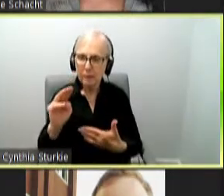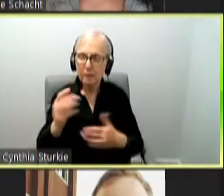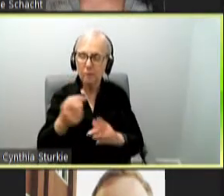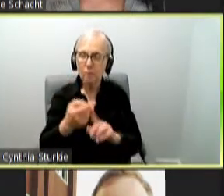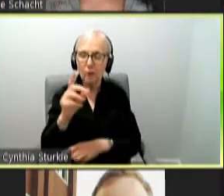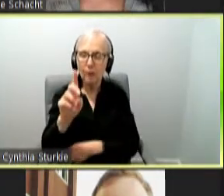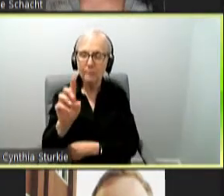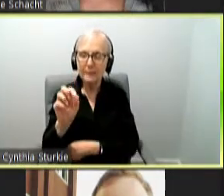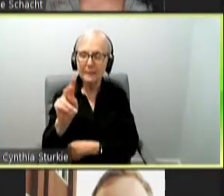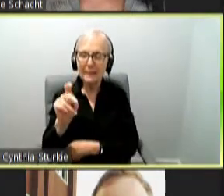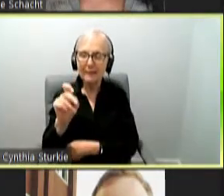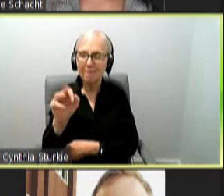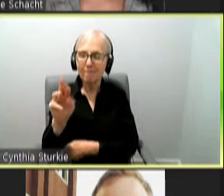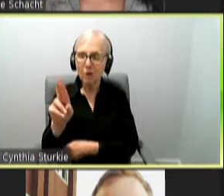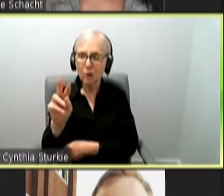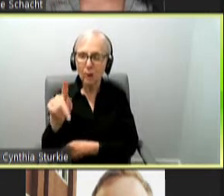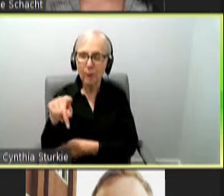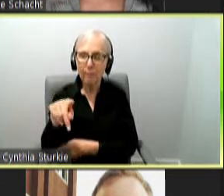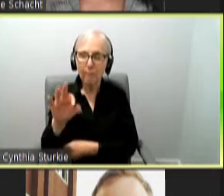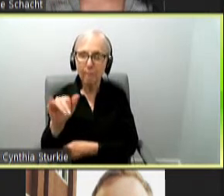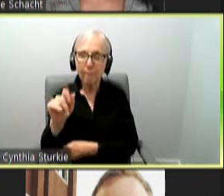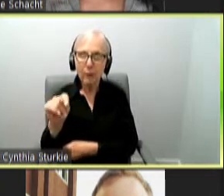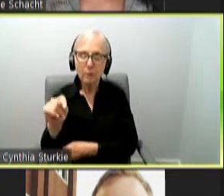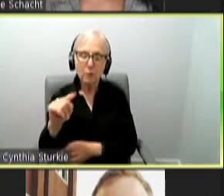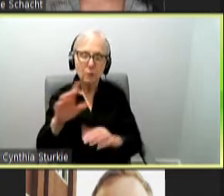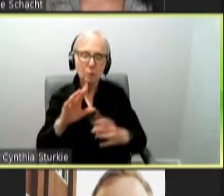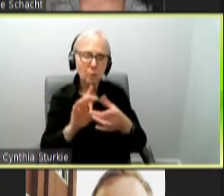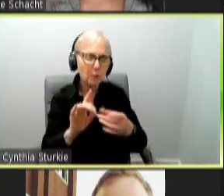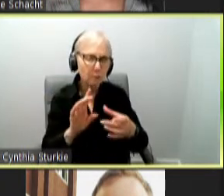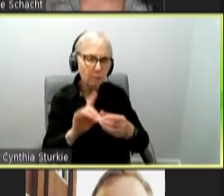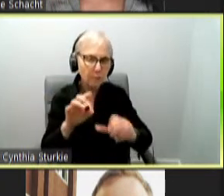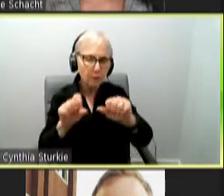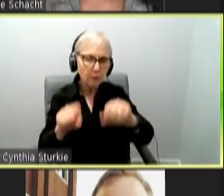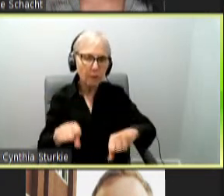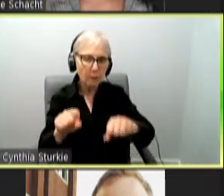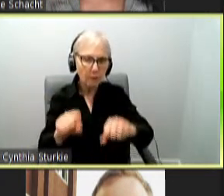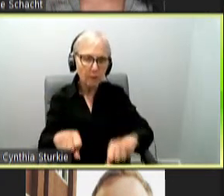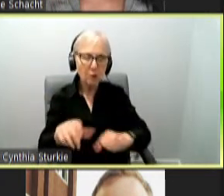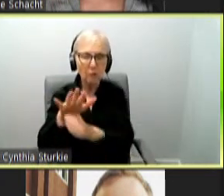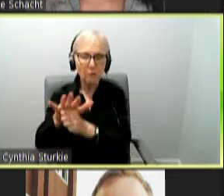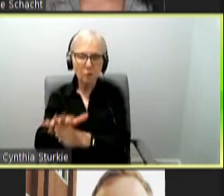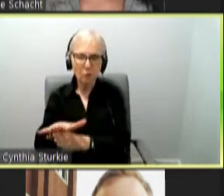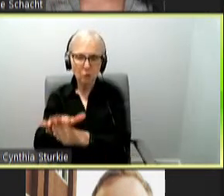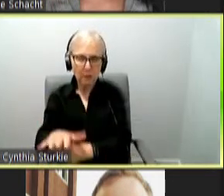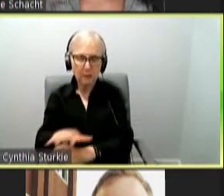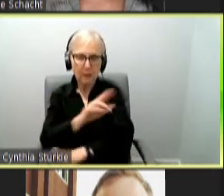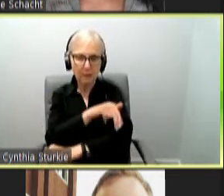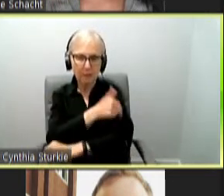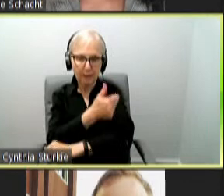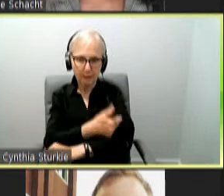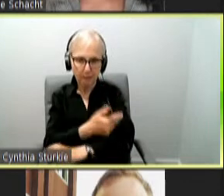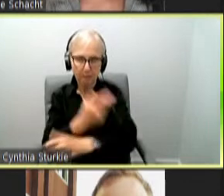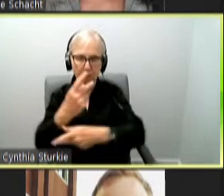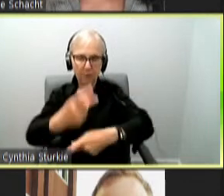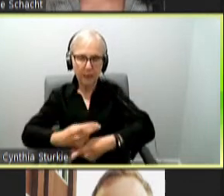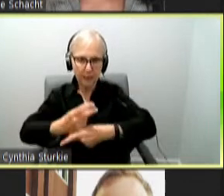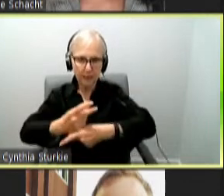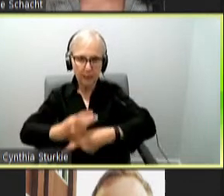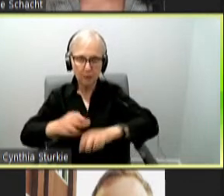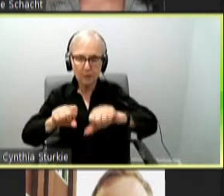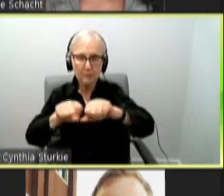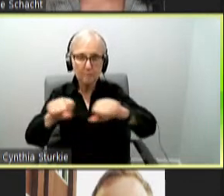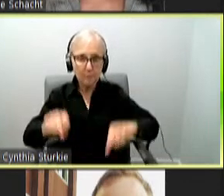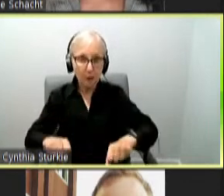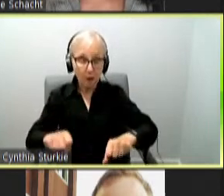the Denver Post. When you mentioned the possibility of be some stress on the healthcare system, are you envisioning